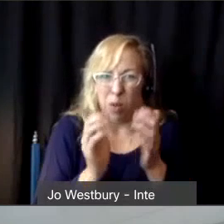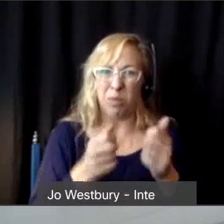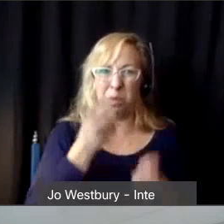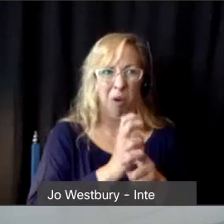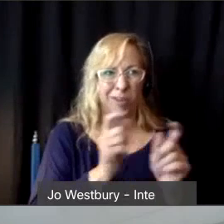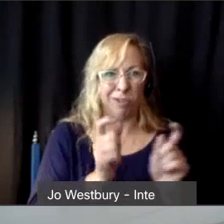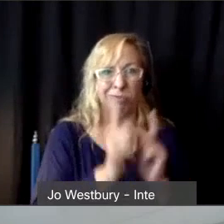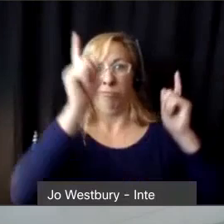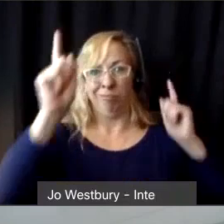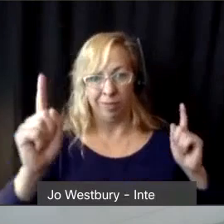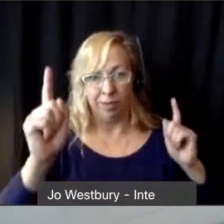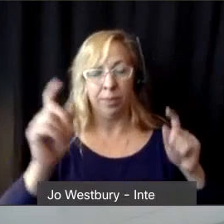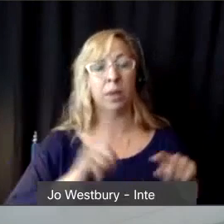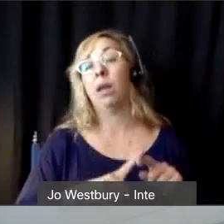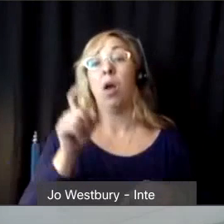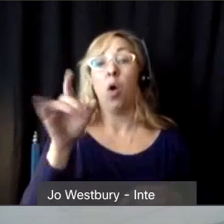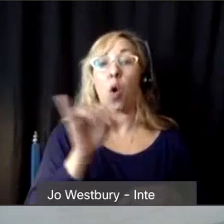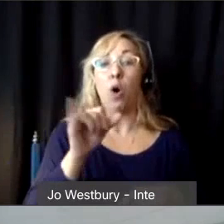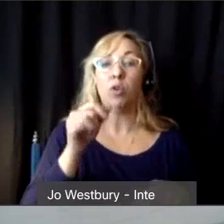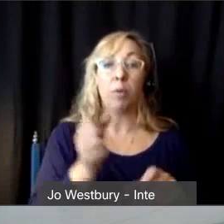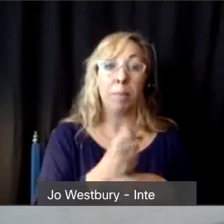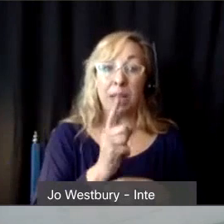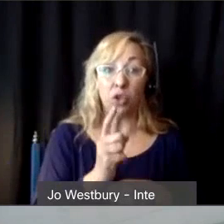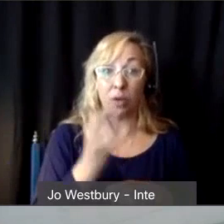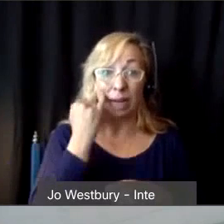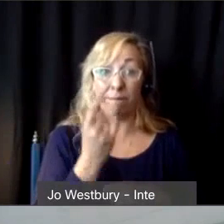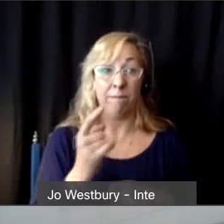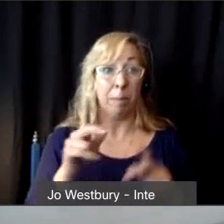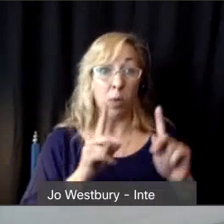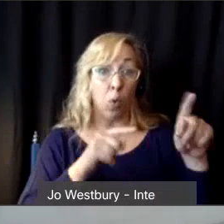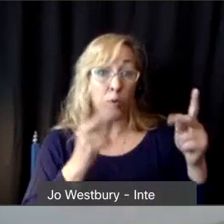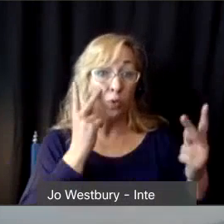not congregating in the area used for indoor visits.